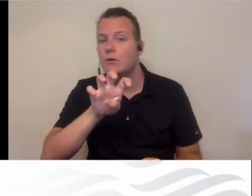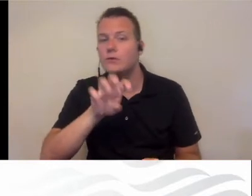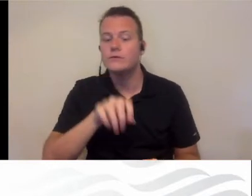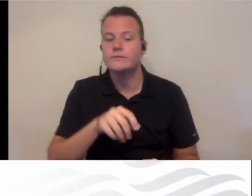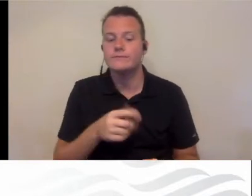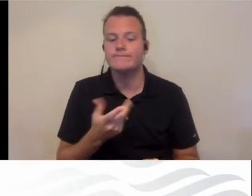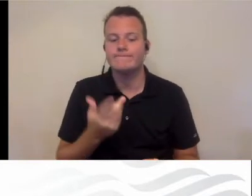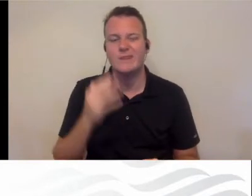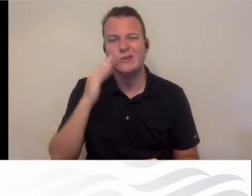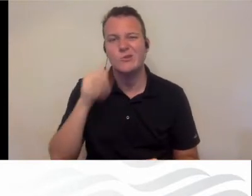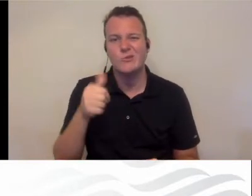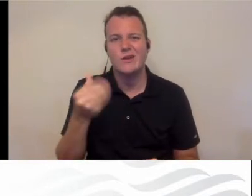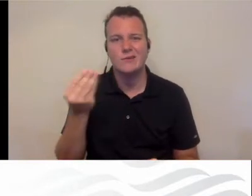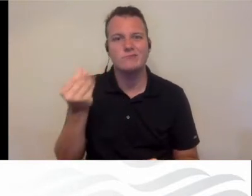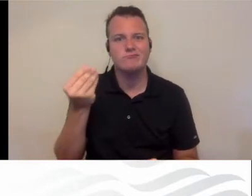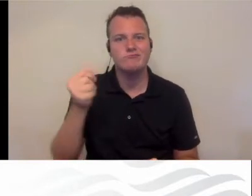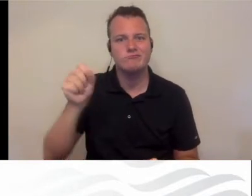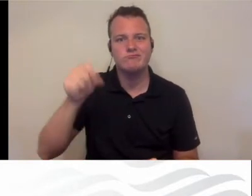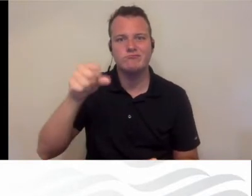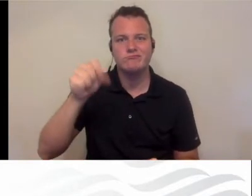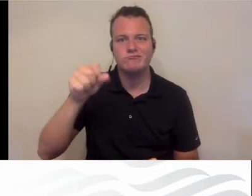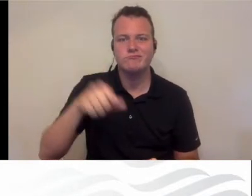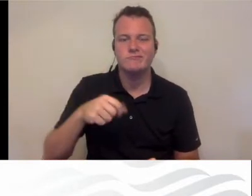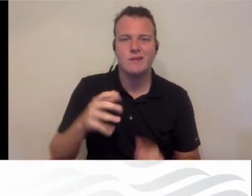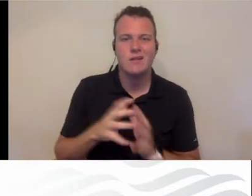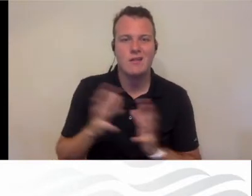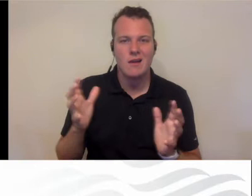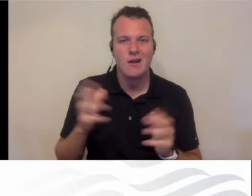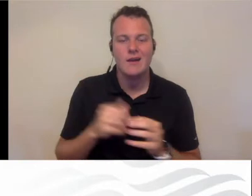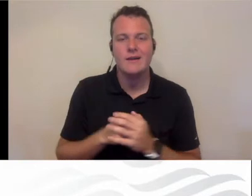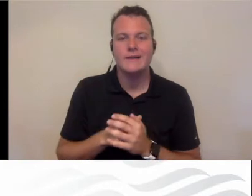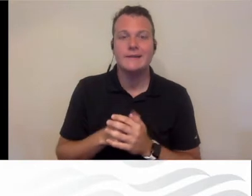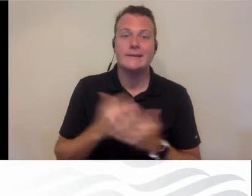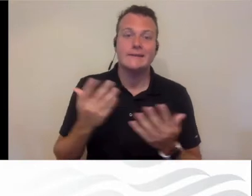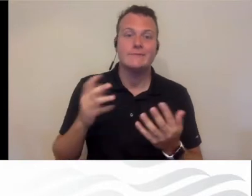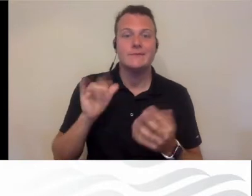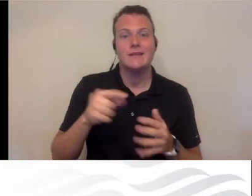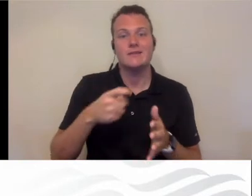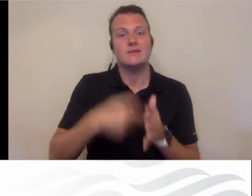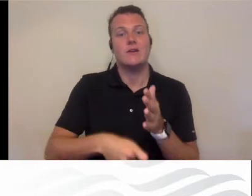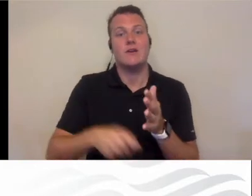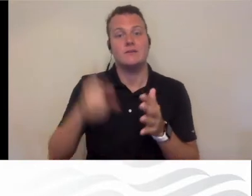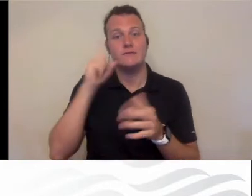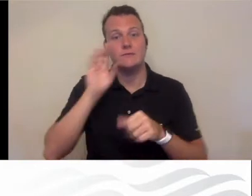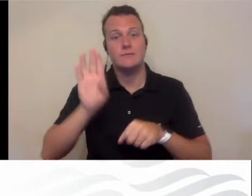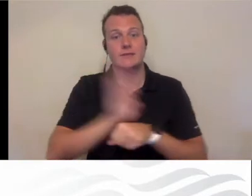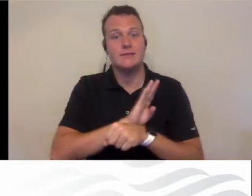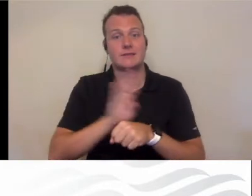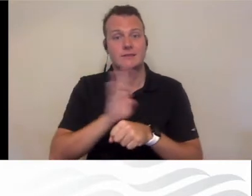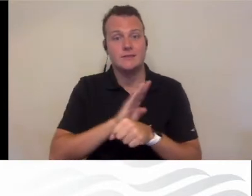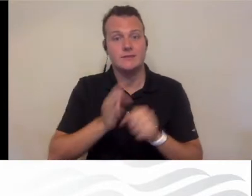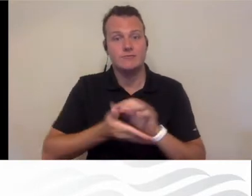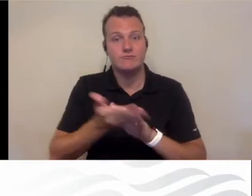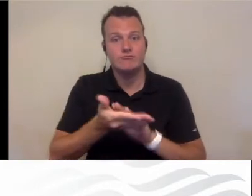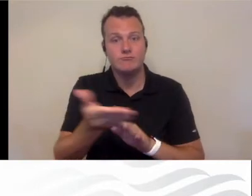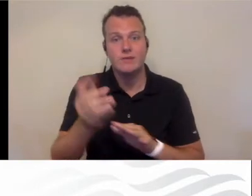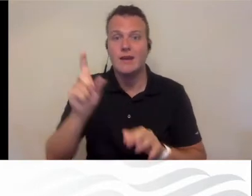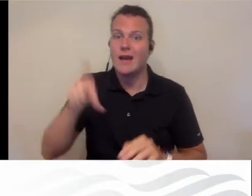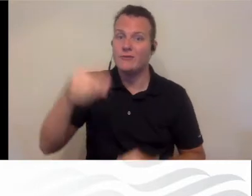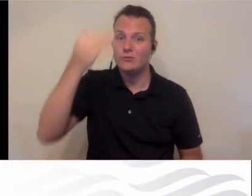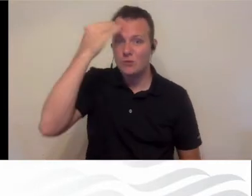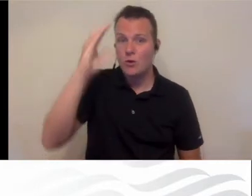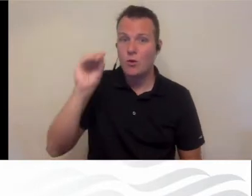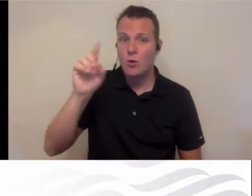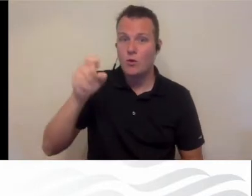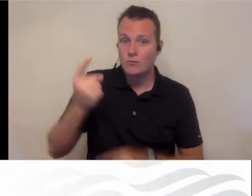is, I know, a lot of money, but it's part of the cost of doing business, and you have to know how to code properly, or